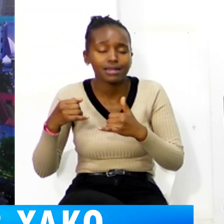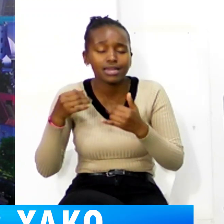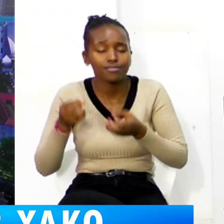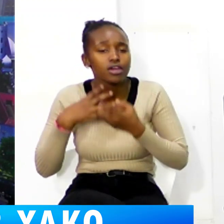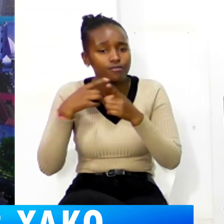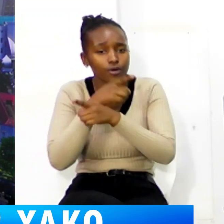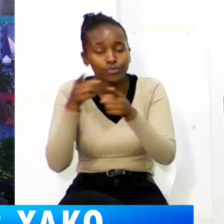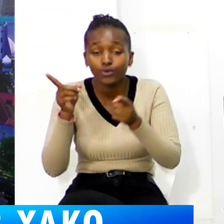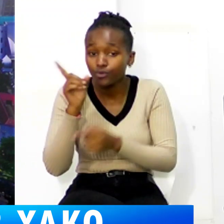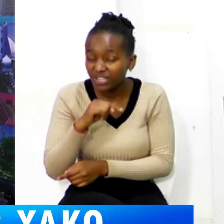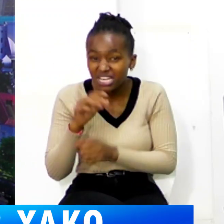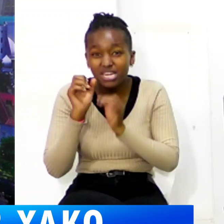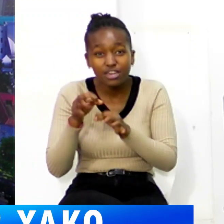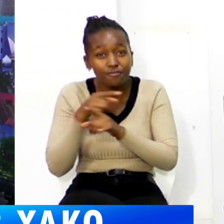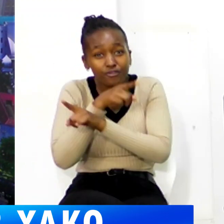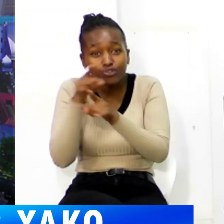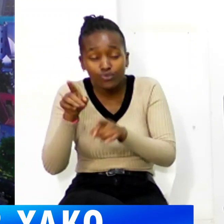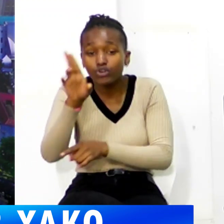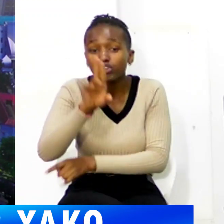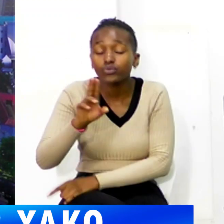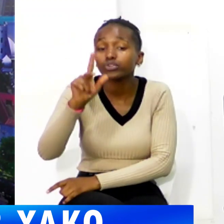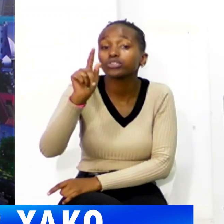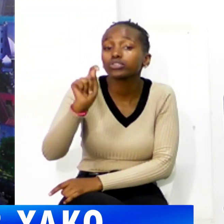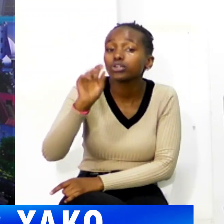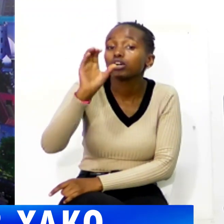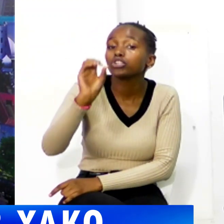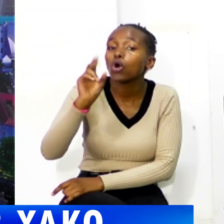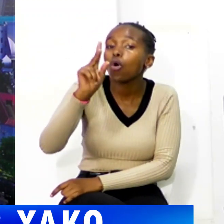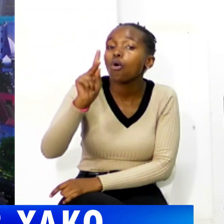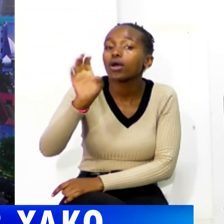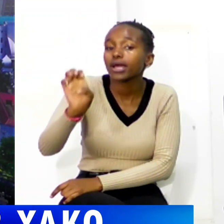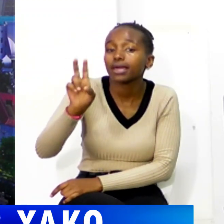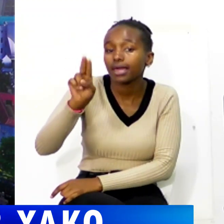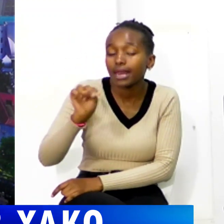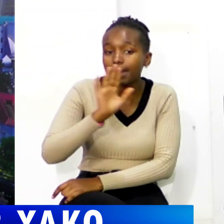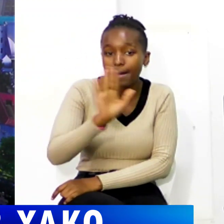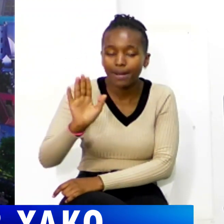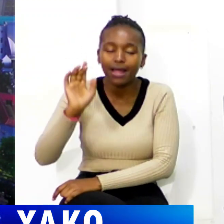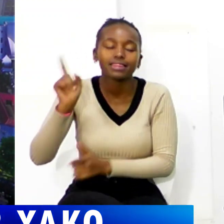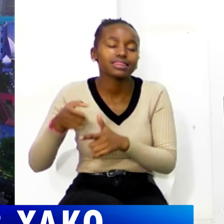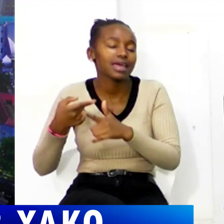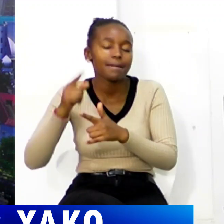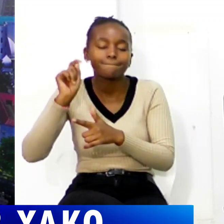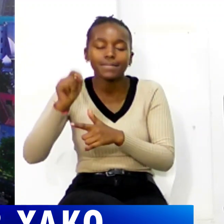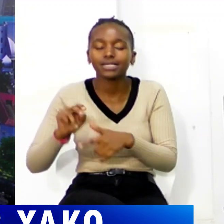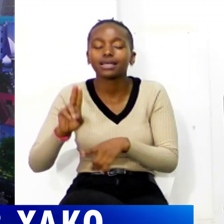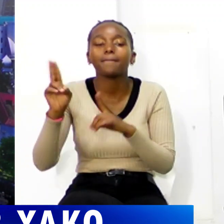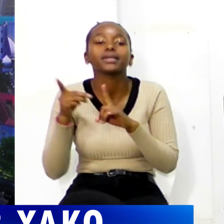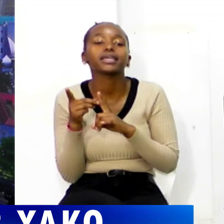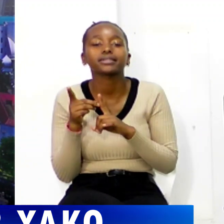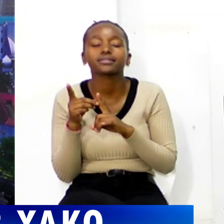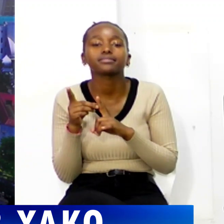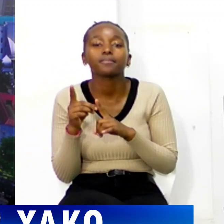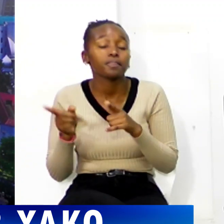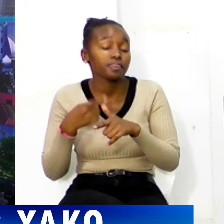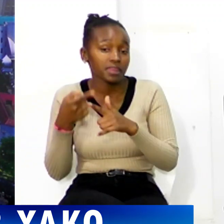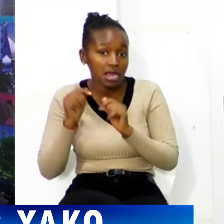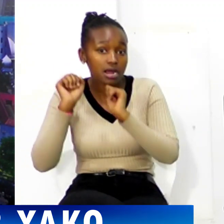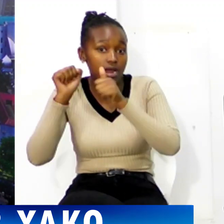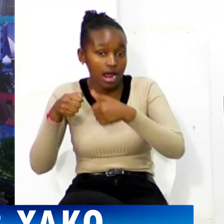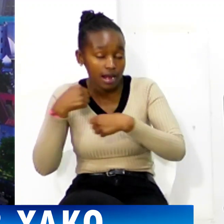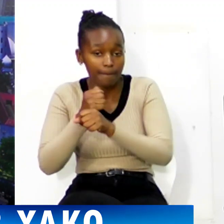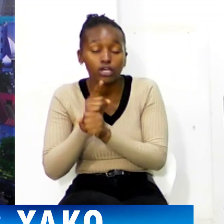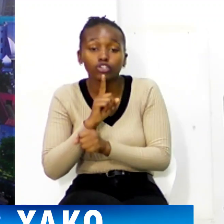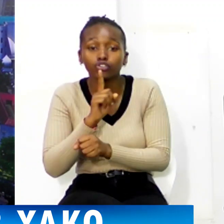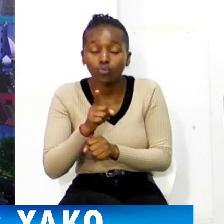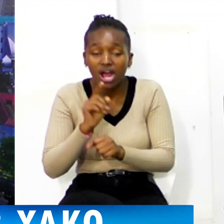meters, token meters, to update their software in the meter to make loading of